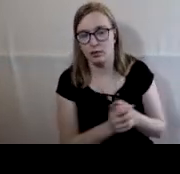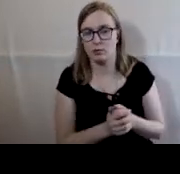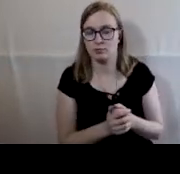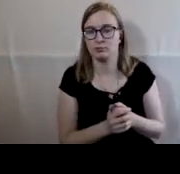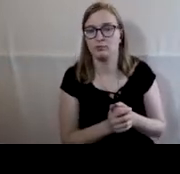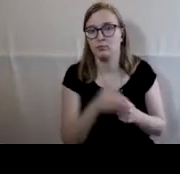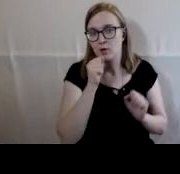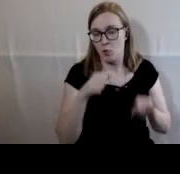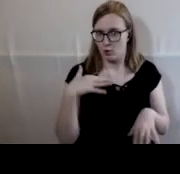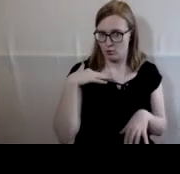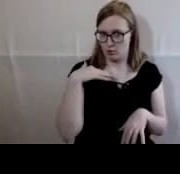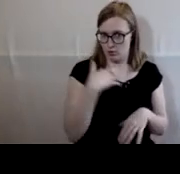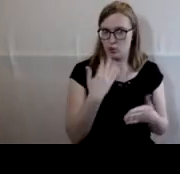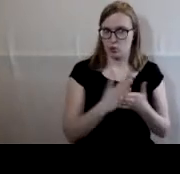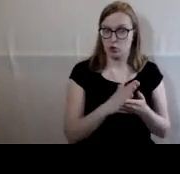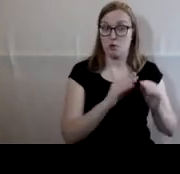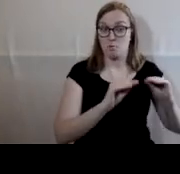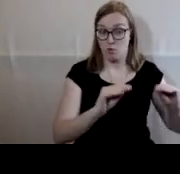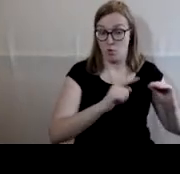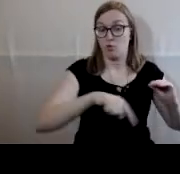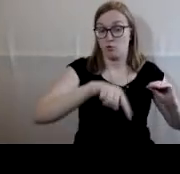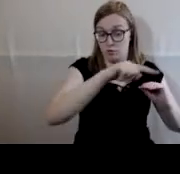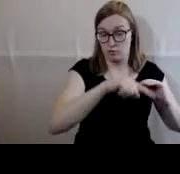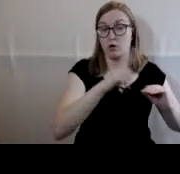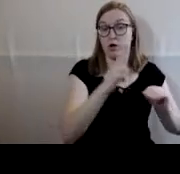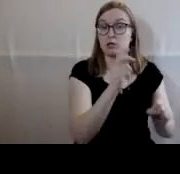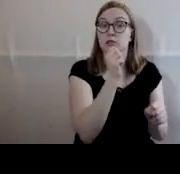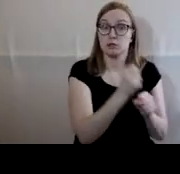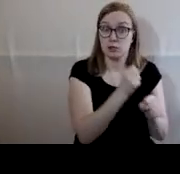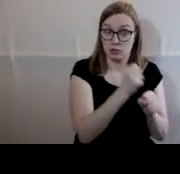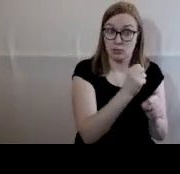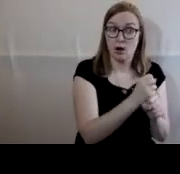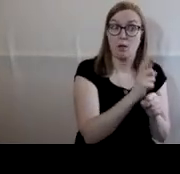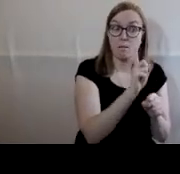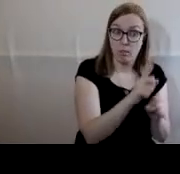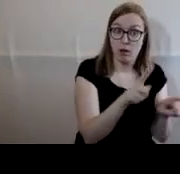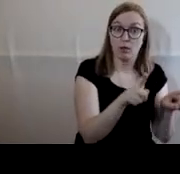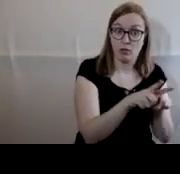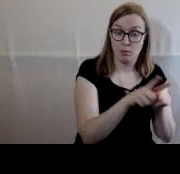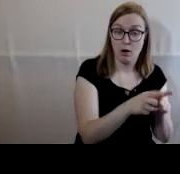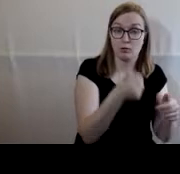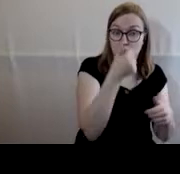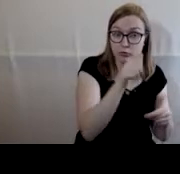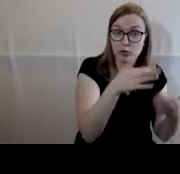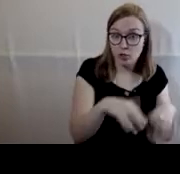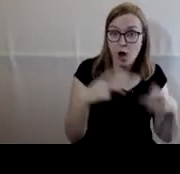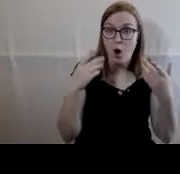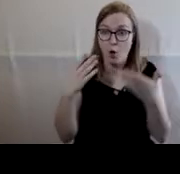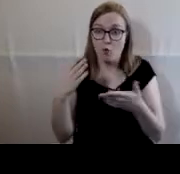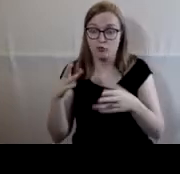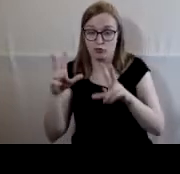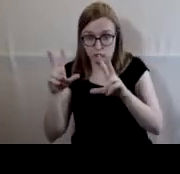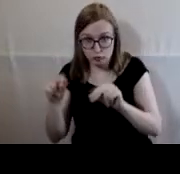teaching qualifications that also worked in industry and have qualifications in other